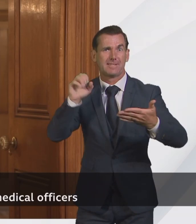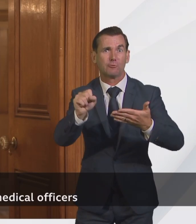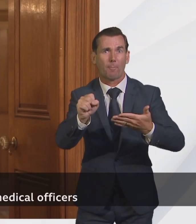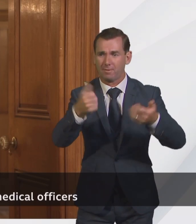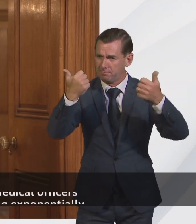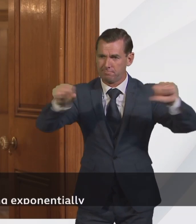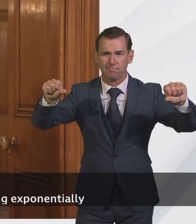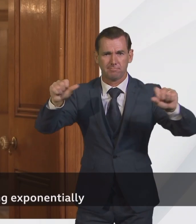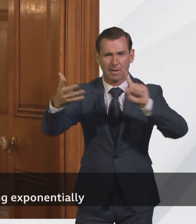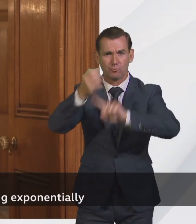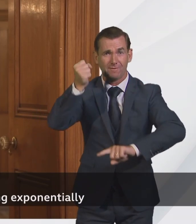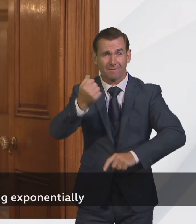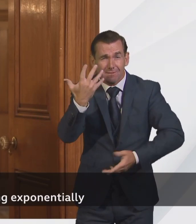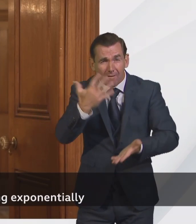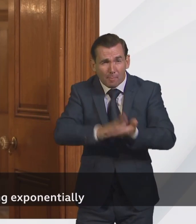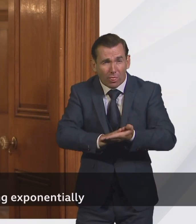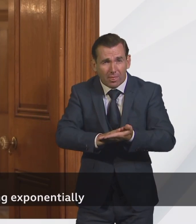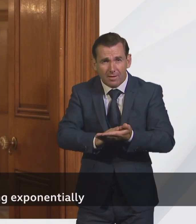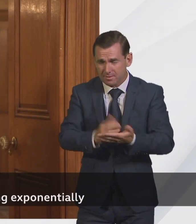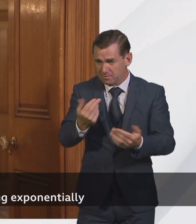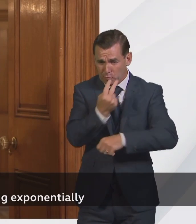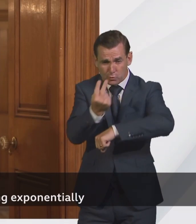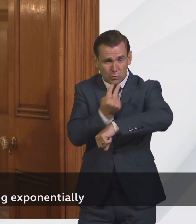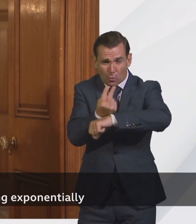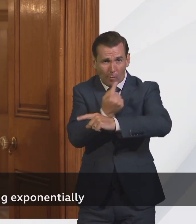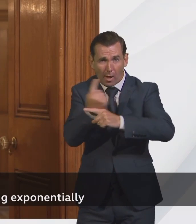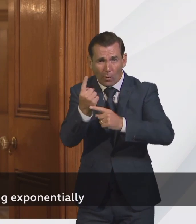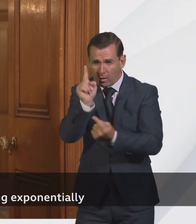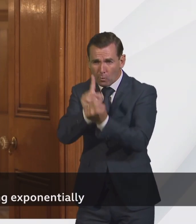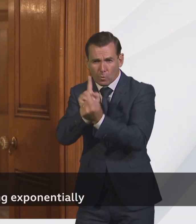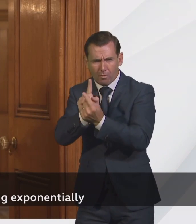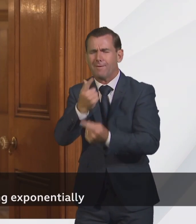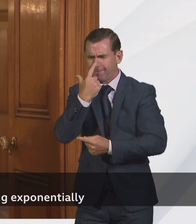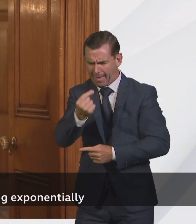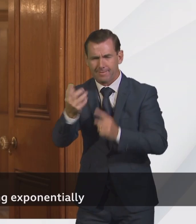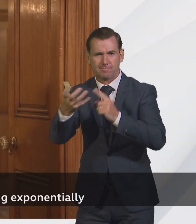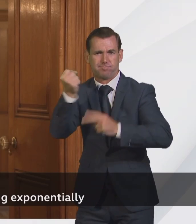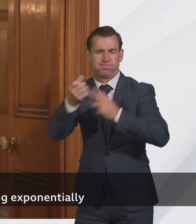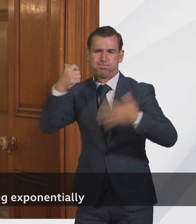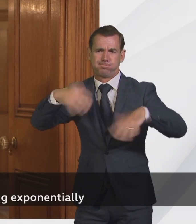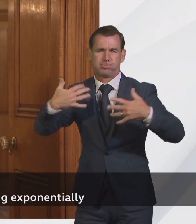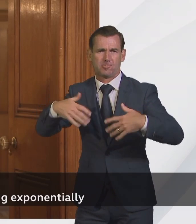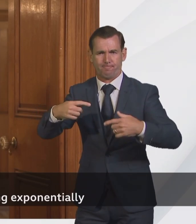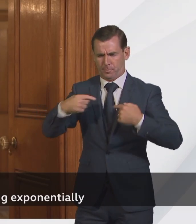on evidence-based initiatives that deliver brilliant outcomes for our young